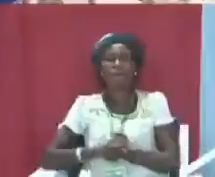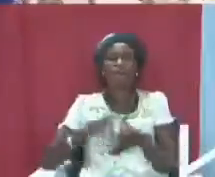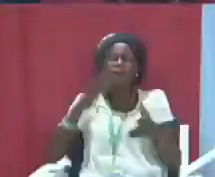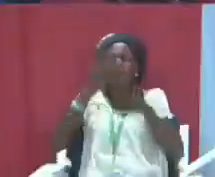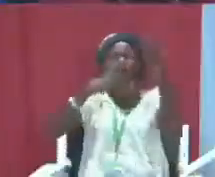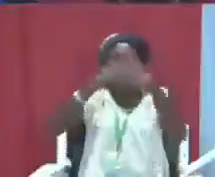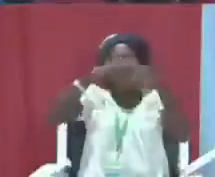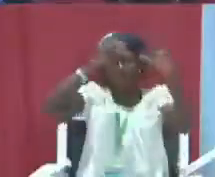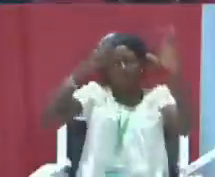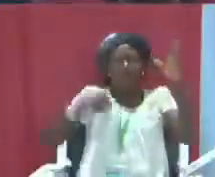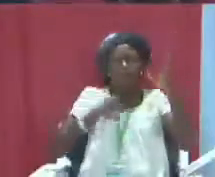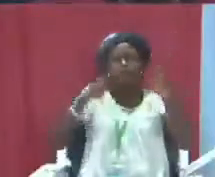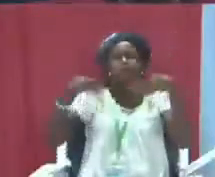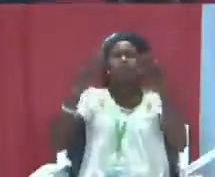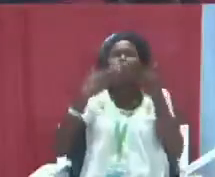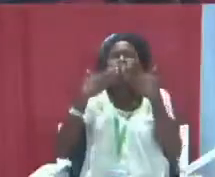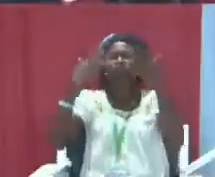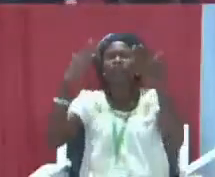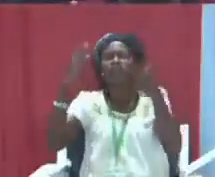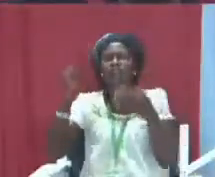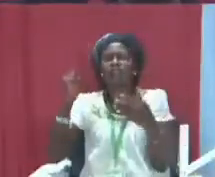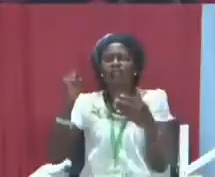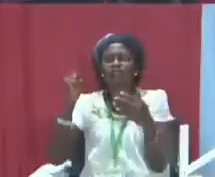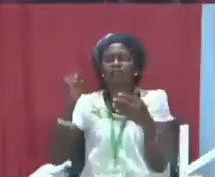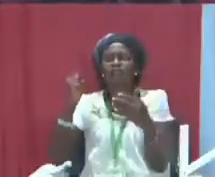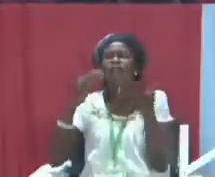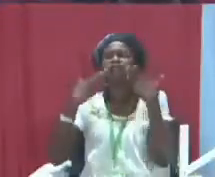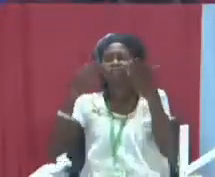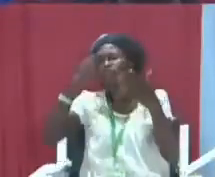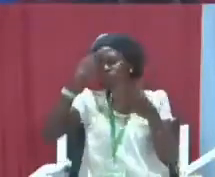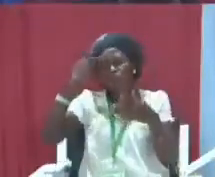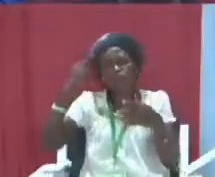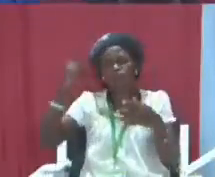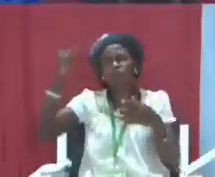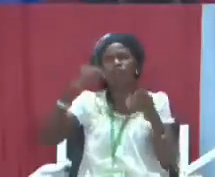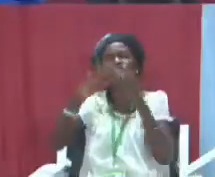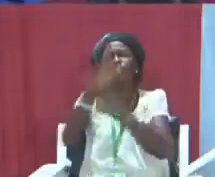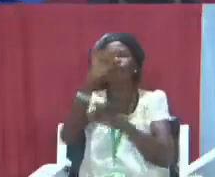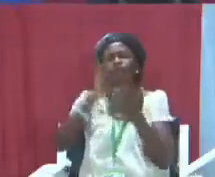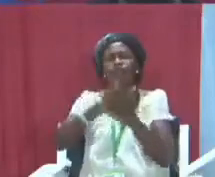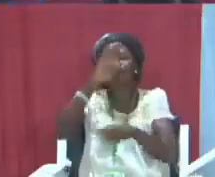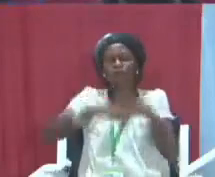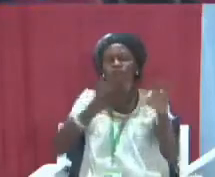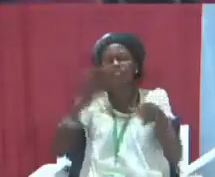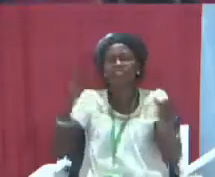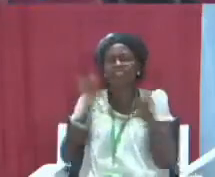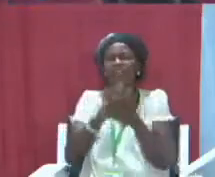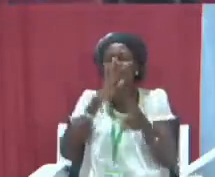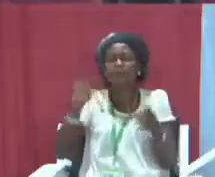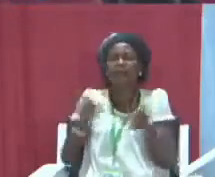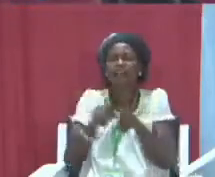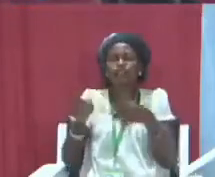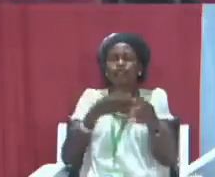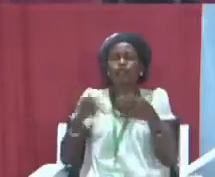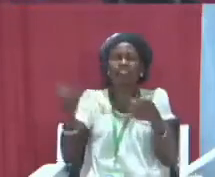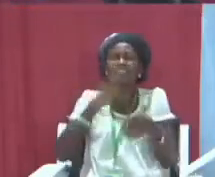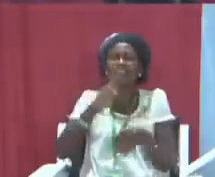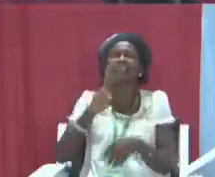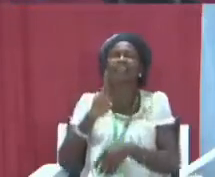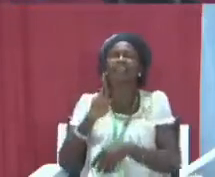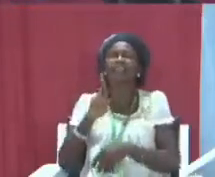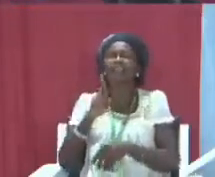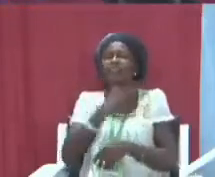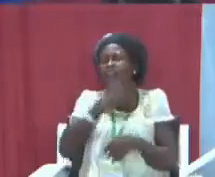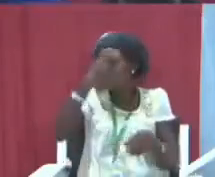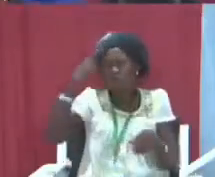Heavenly Father, we give you thanks. Thank you because you are the God that calls the things that be not as though they are.